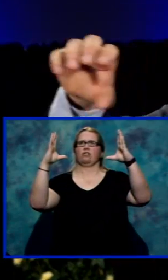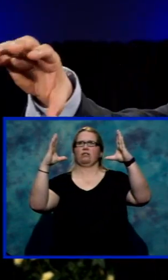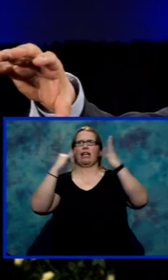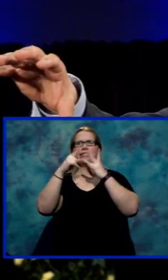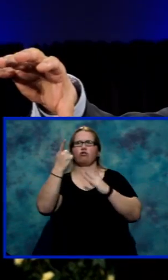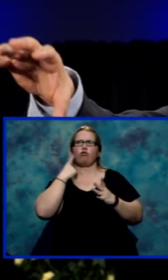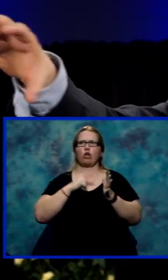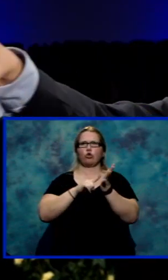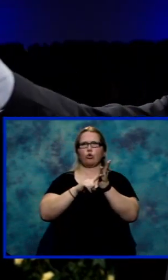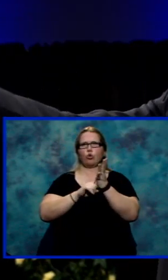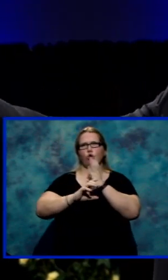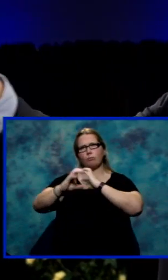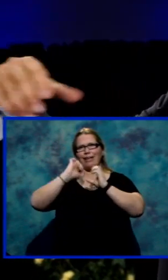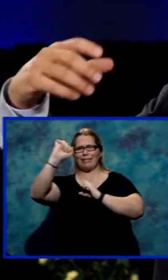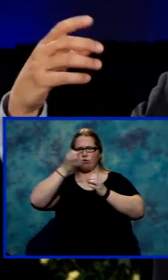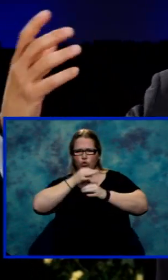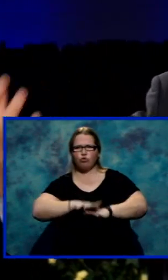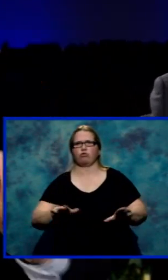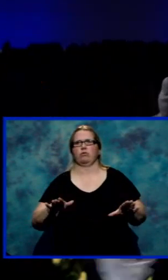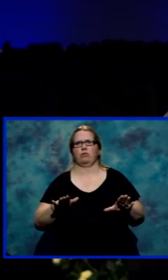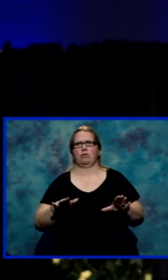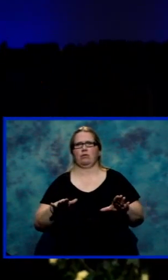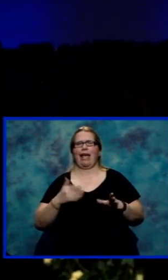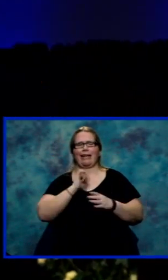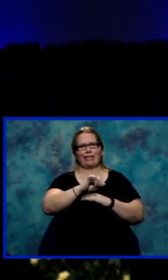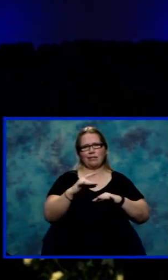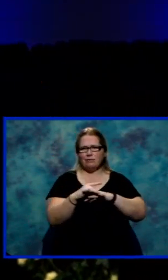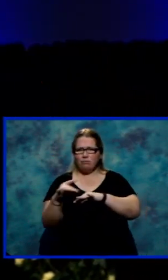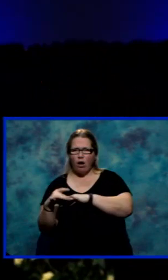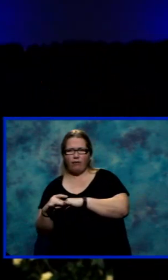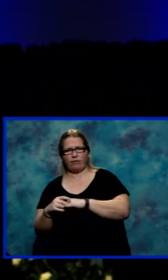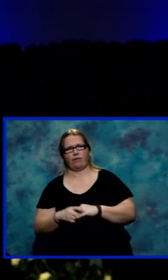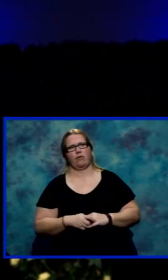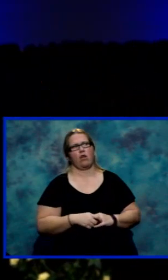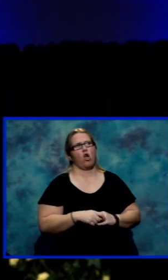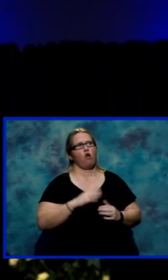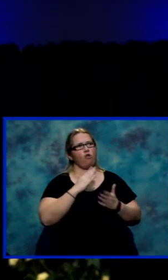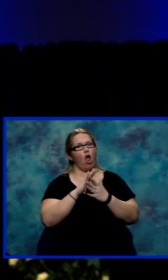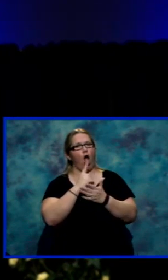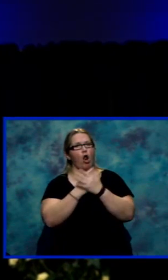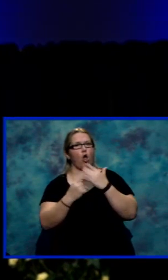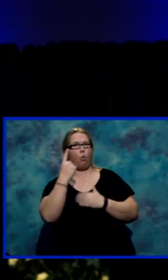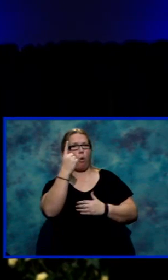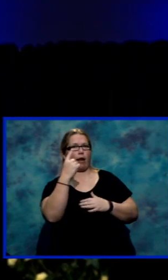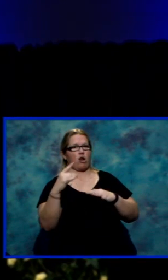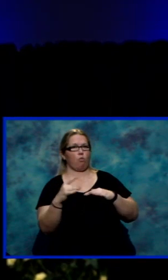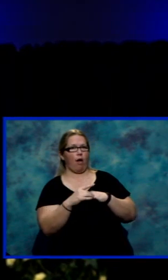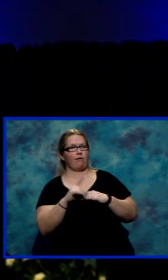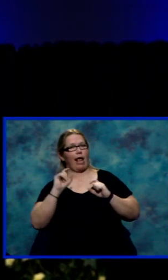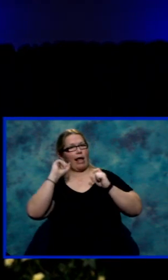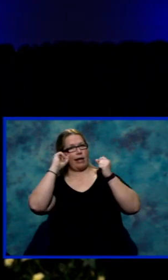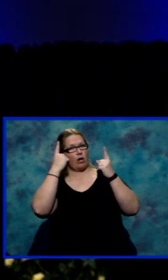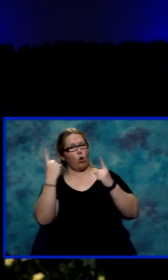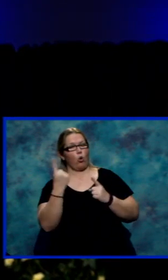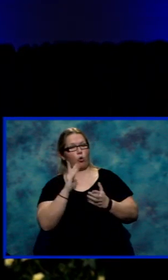tried to communicate that to his children and to his spouses, really only one spouse had come to the understanding of who the